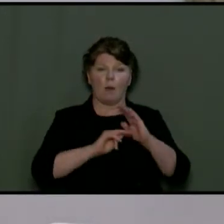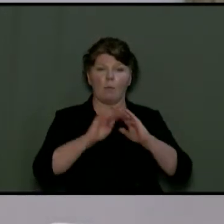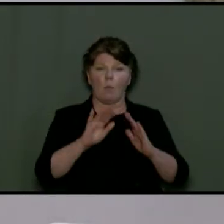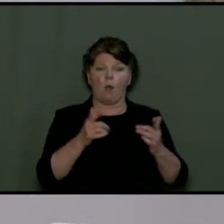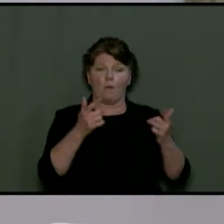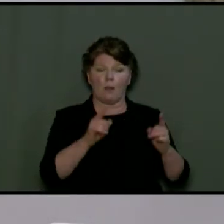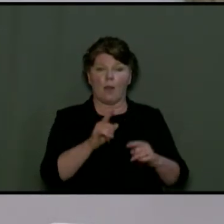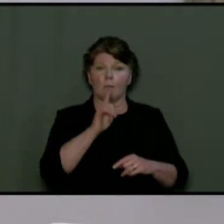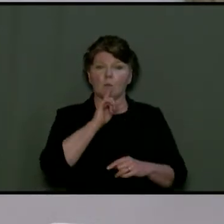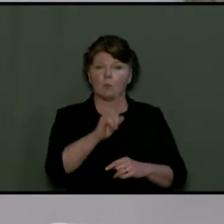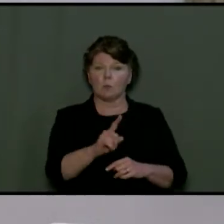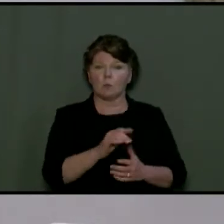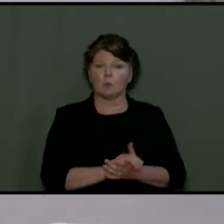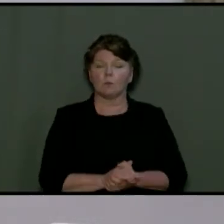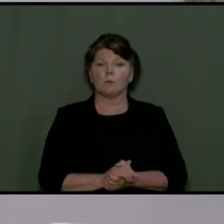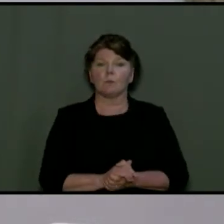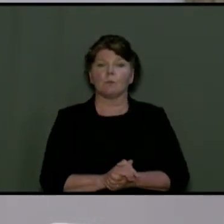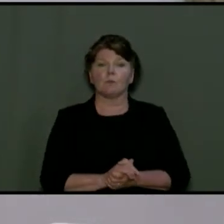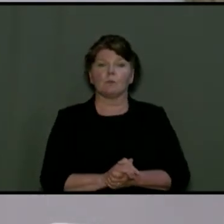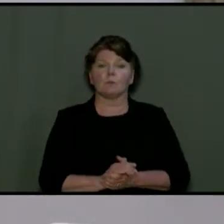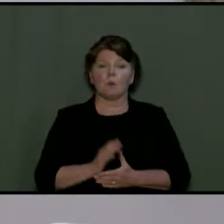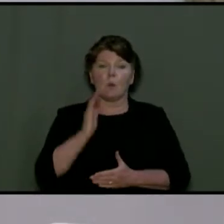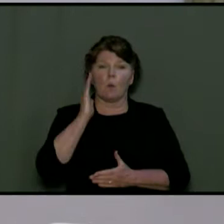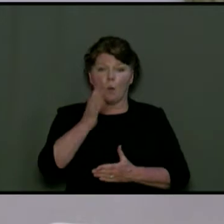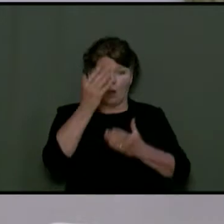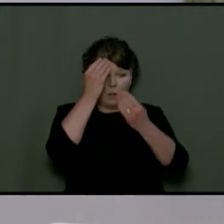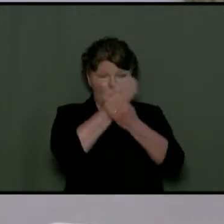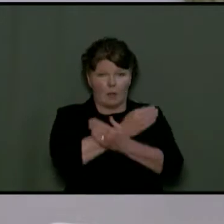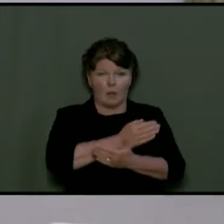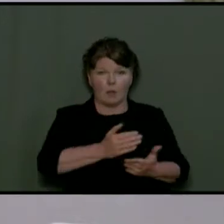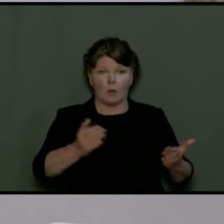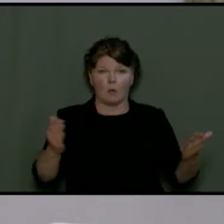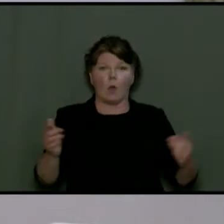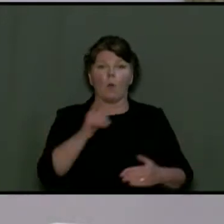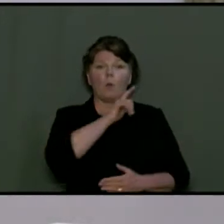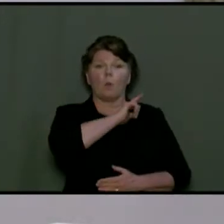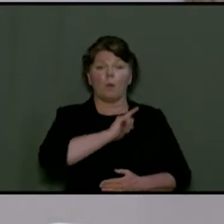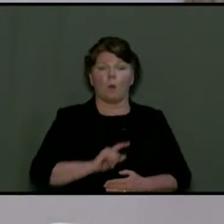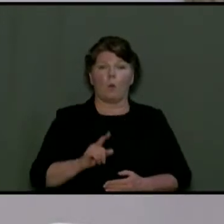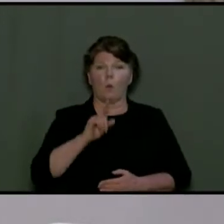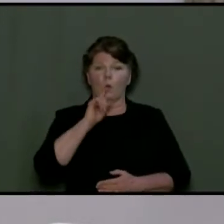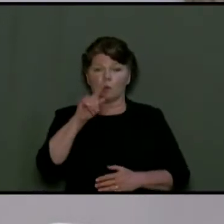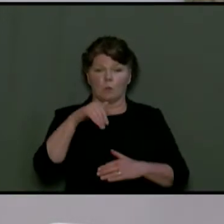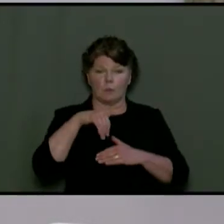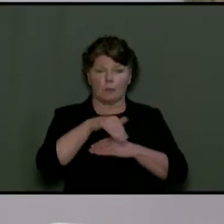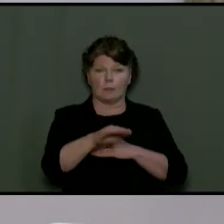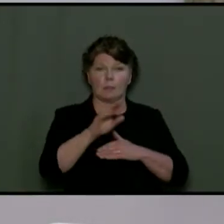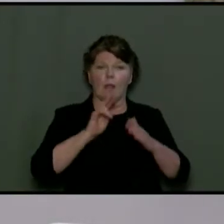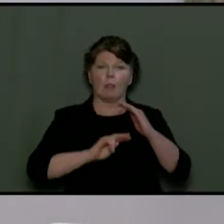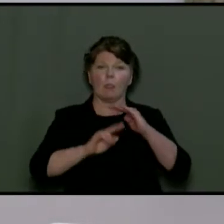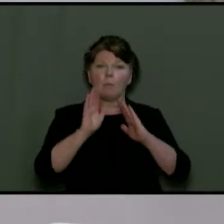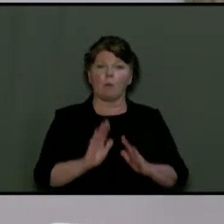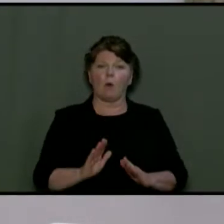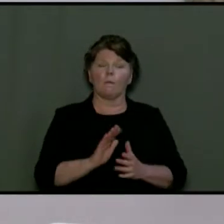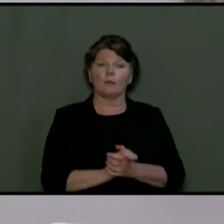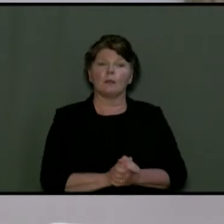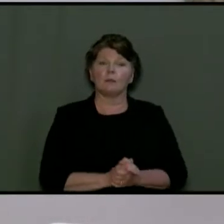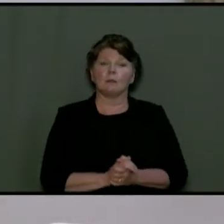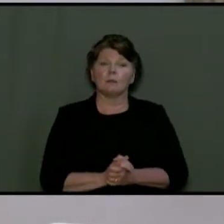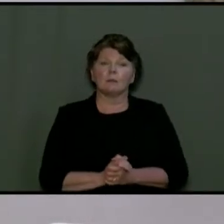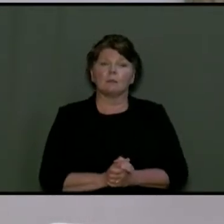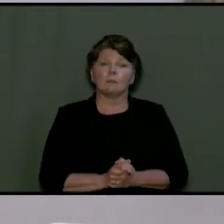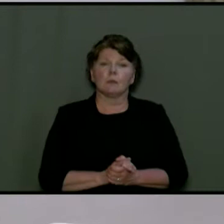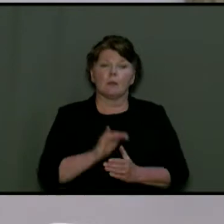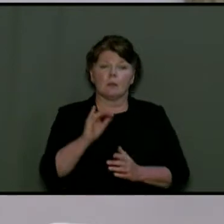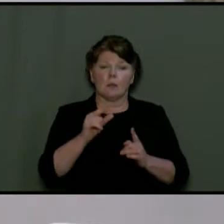to pass. Then it will be known that the Lord has truly sent the prophet.